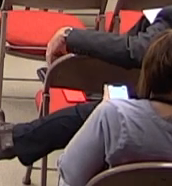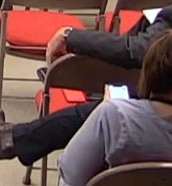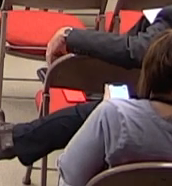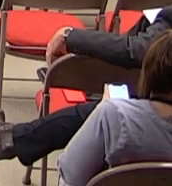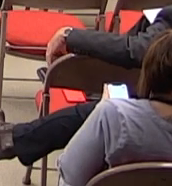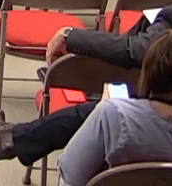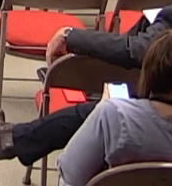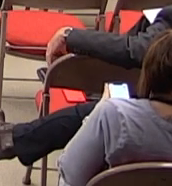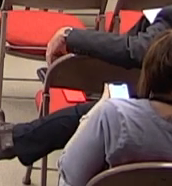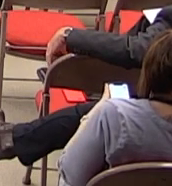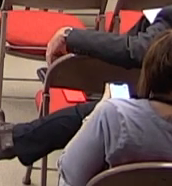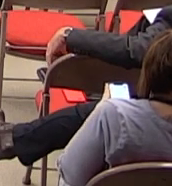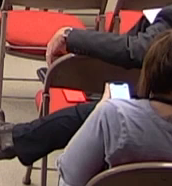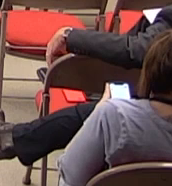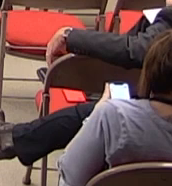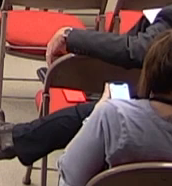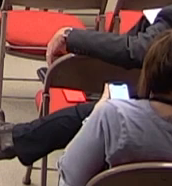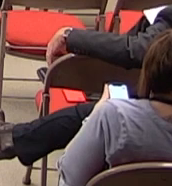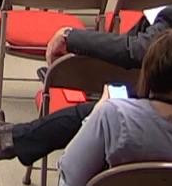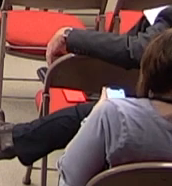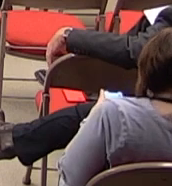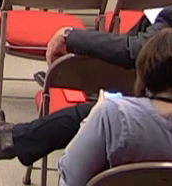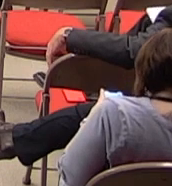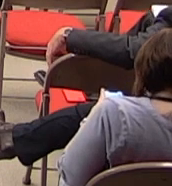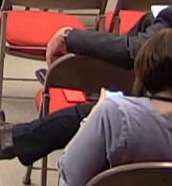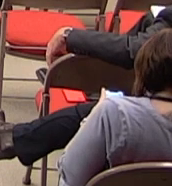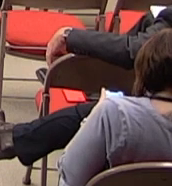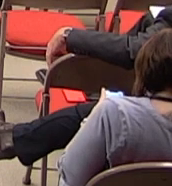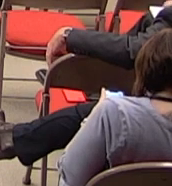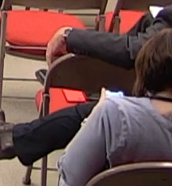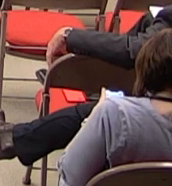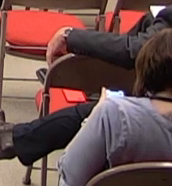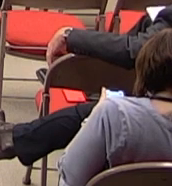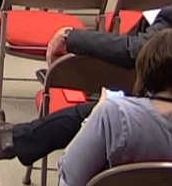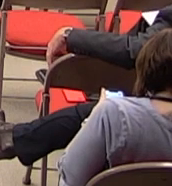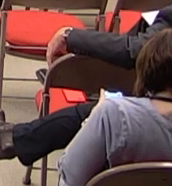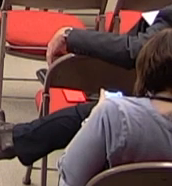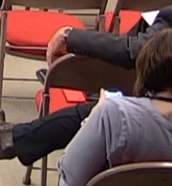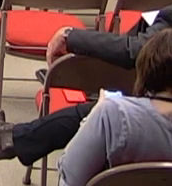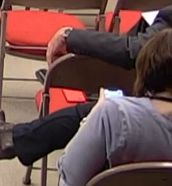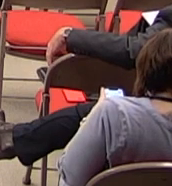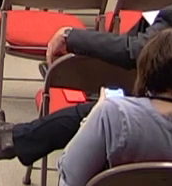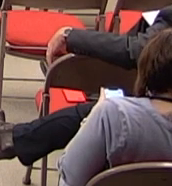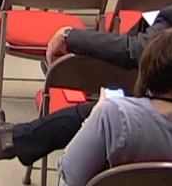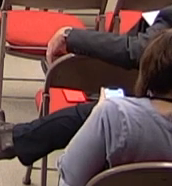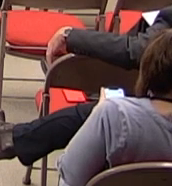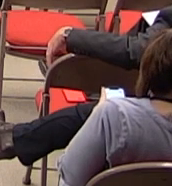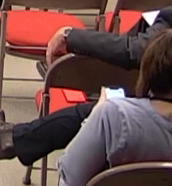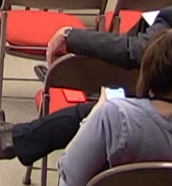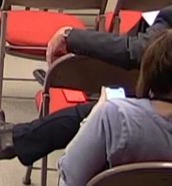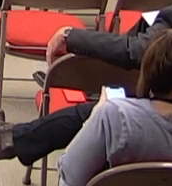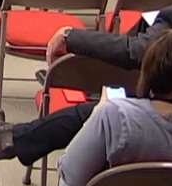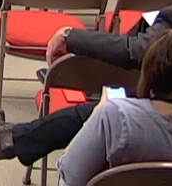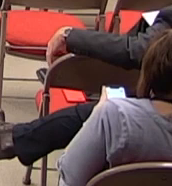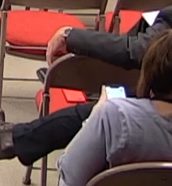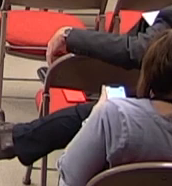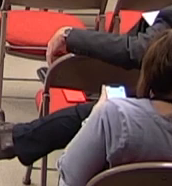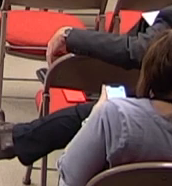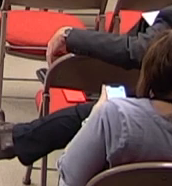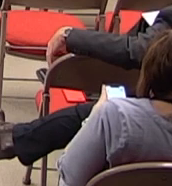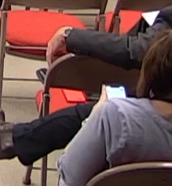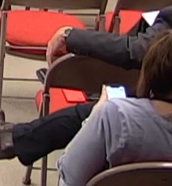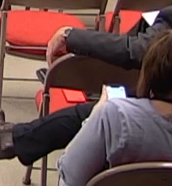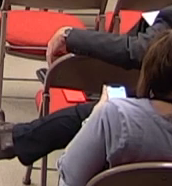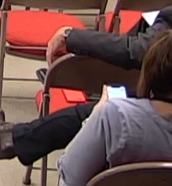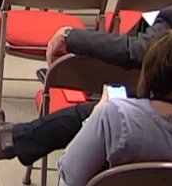just as the same as they're welcome to accept or reject the entirety of this. If you want to break it into pieces, you can break it into pieces. But if you